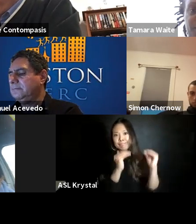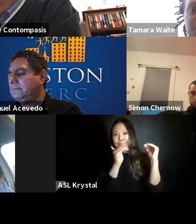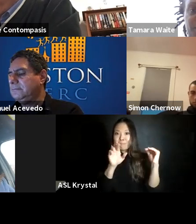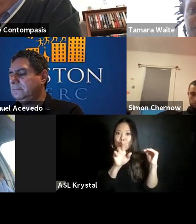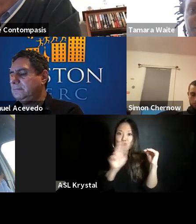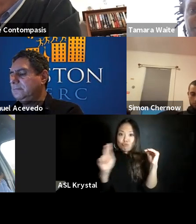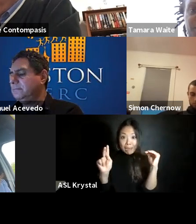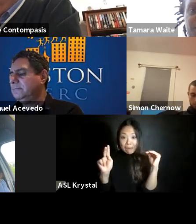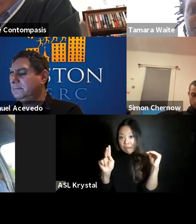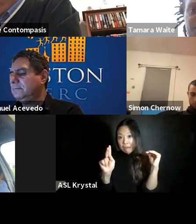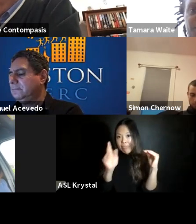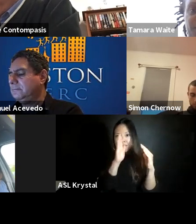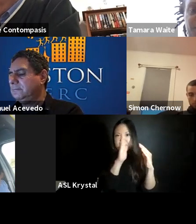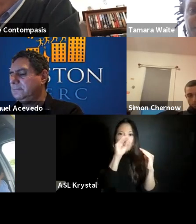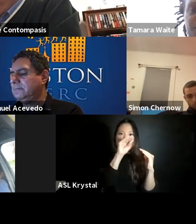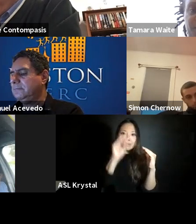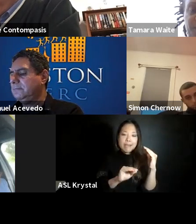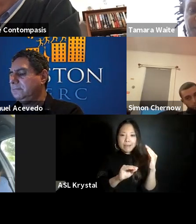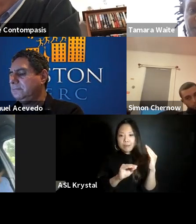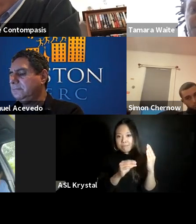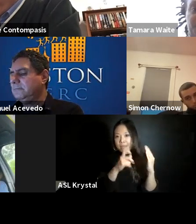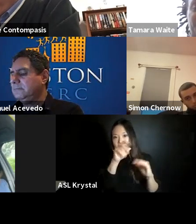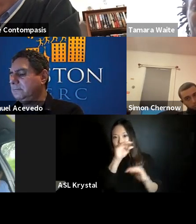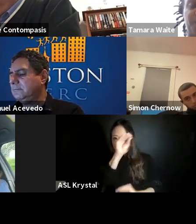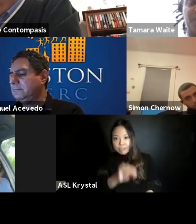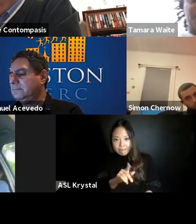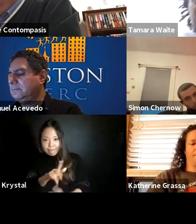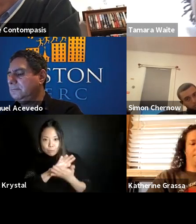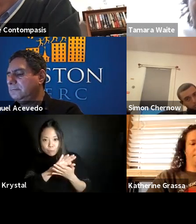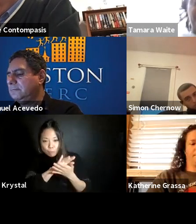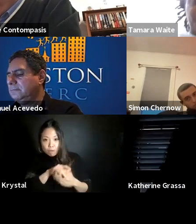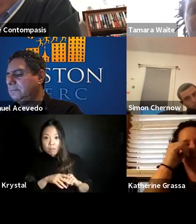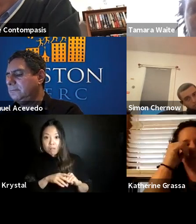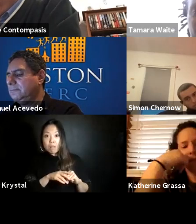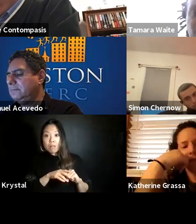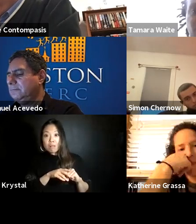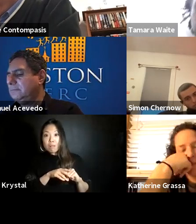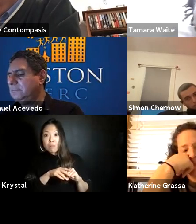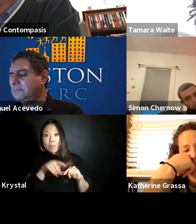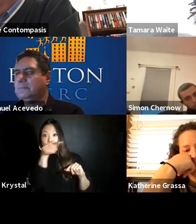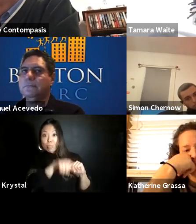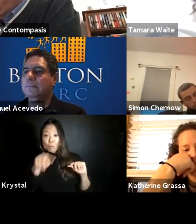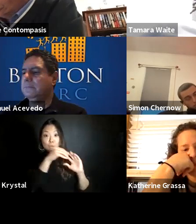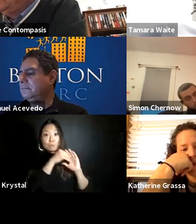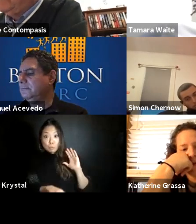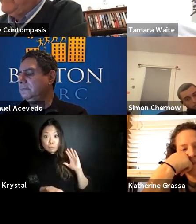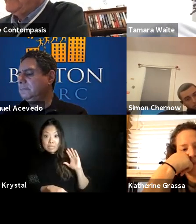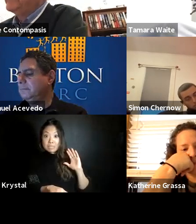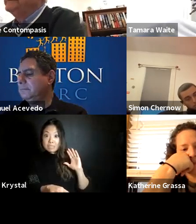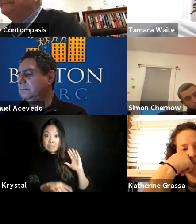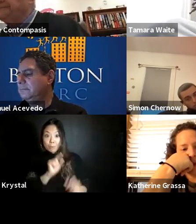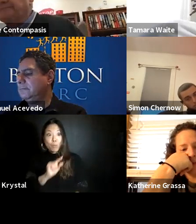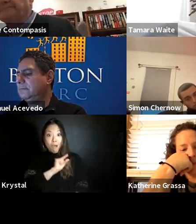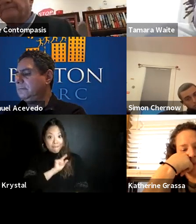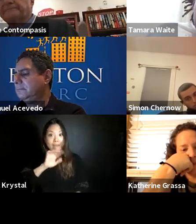a school would receive an invitation to an